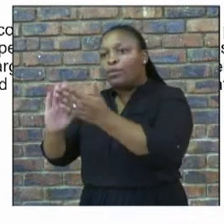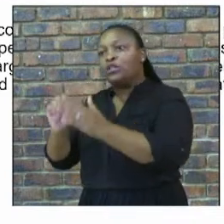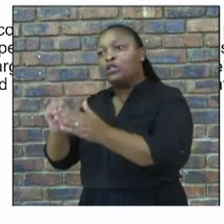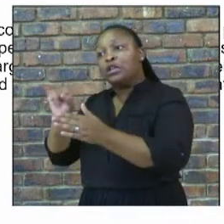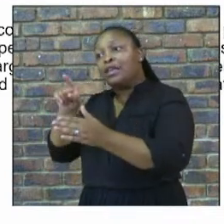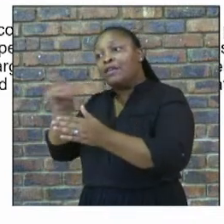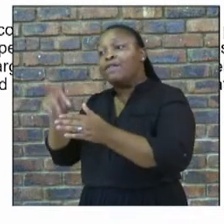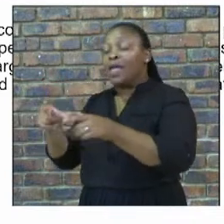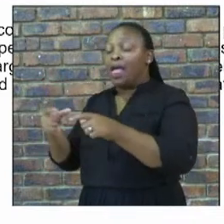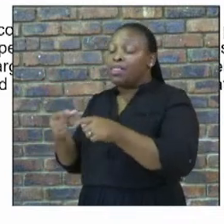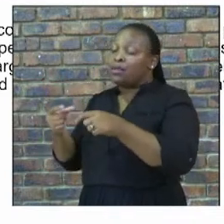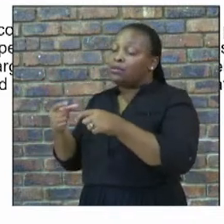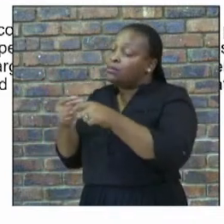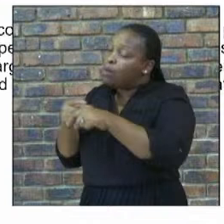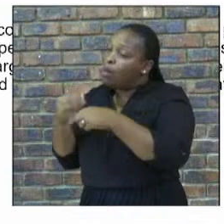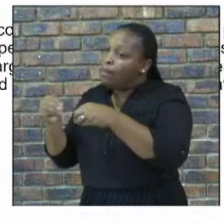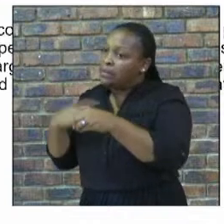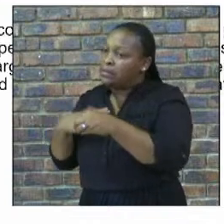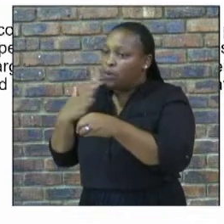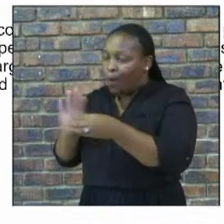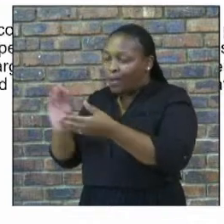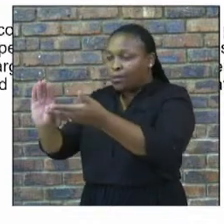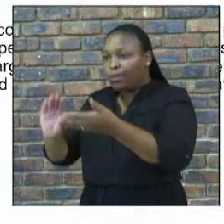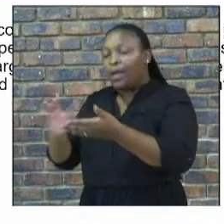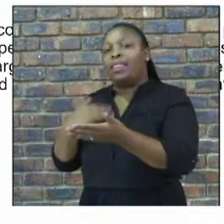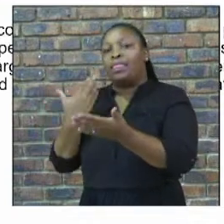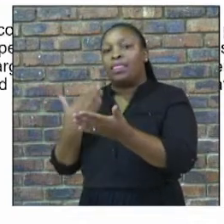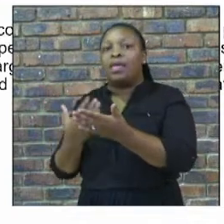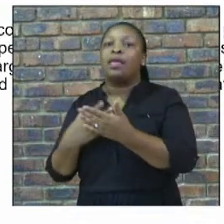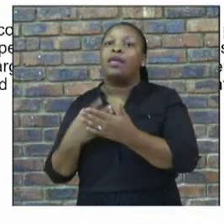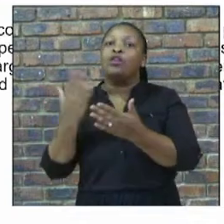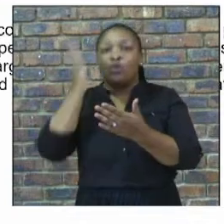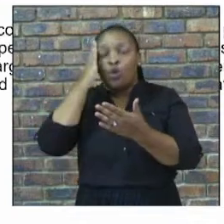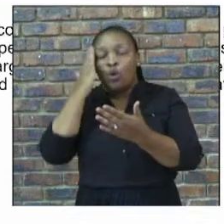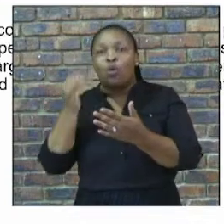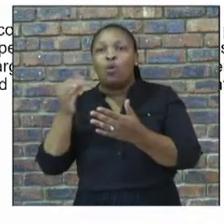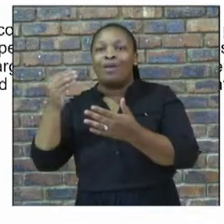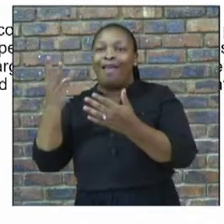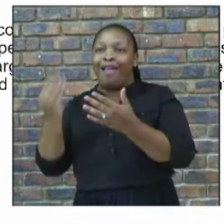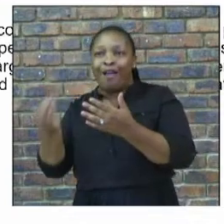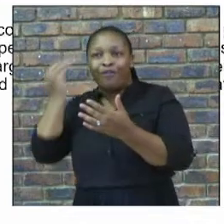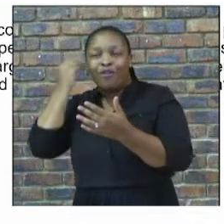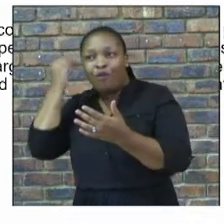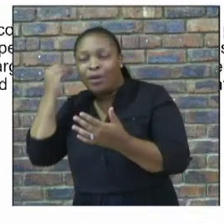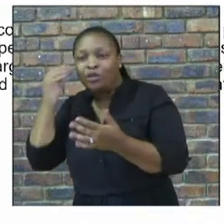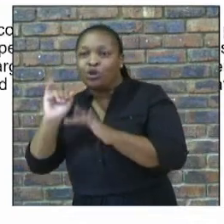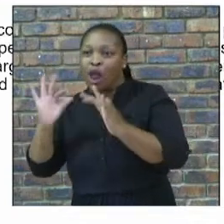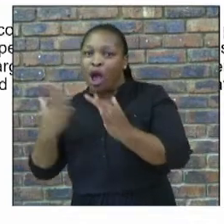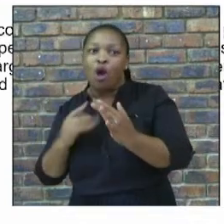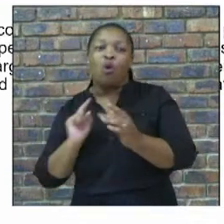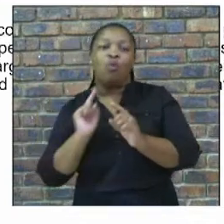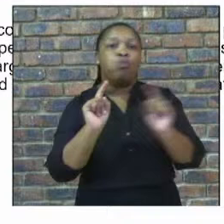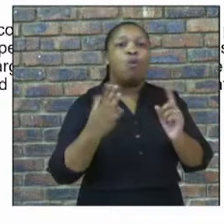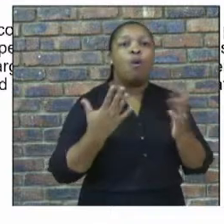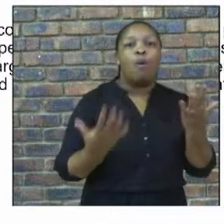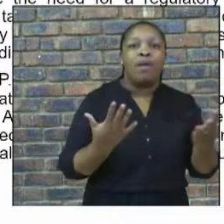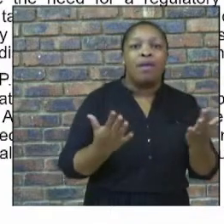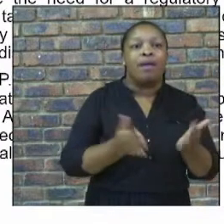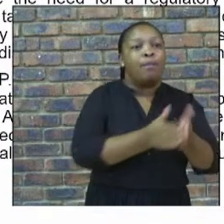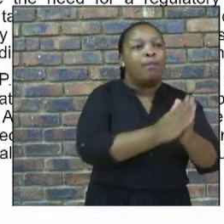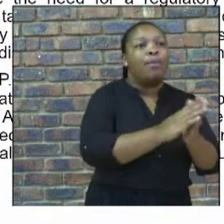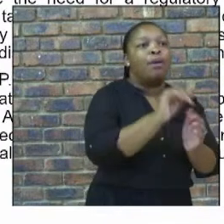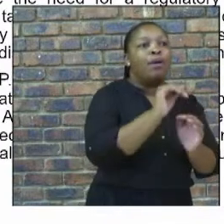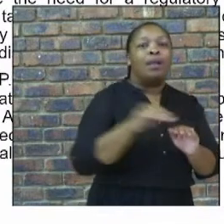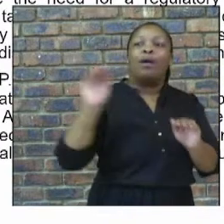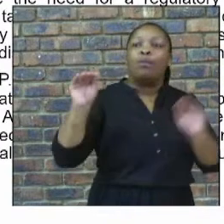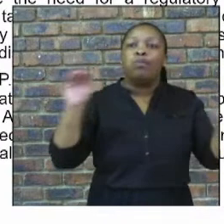fiscals and fund more SMMEs. Mo presentation ya rona gona le information e ngata mara e summarize ke sona slide